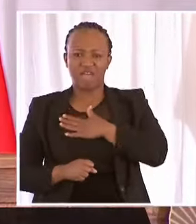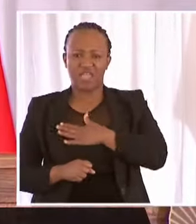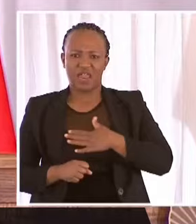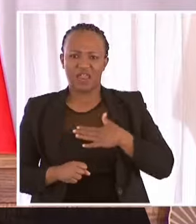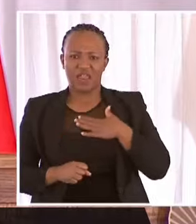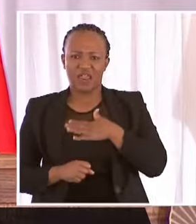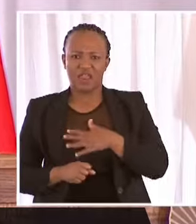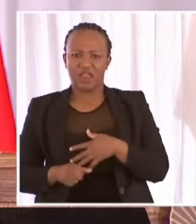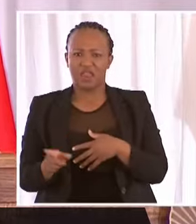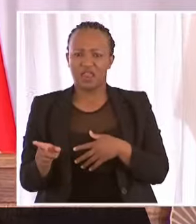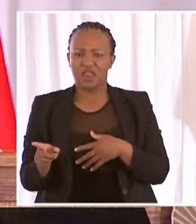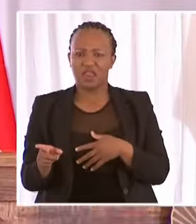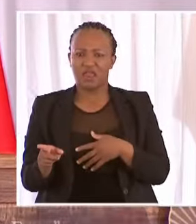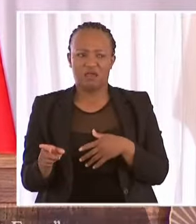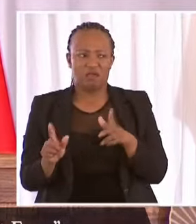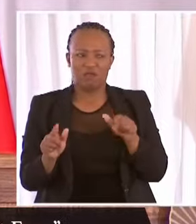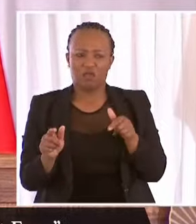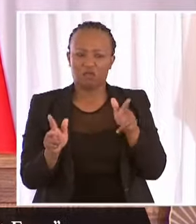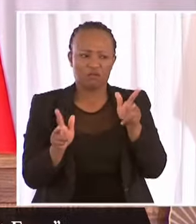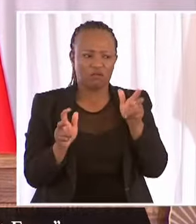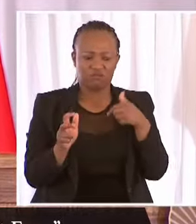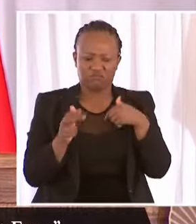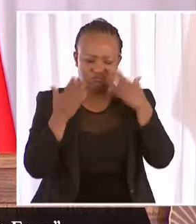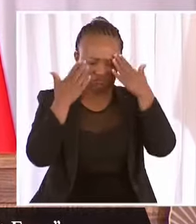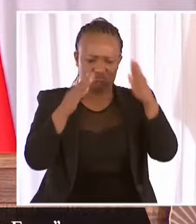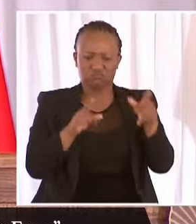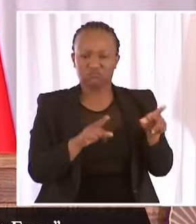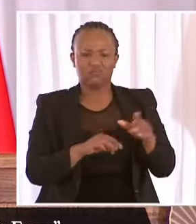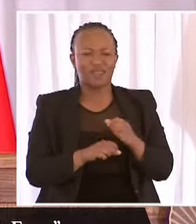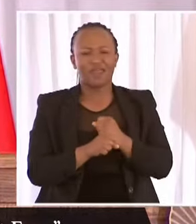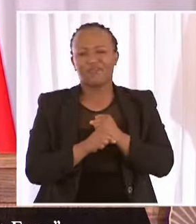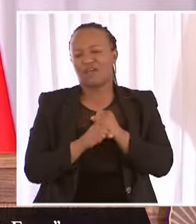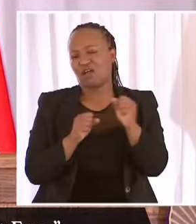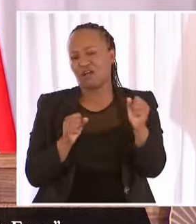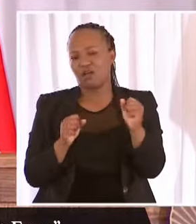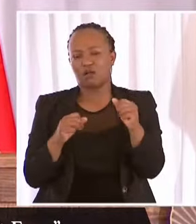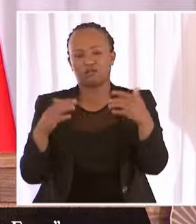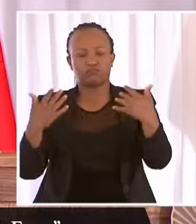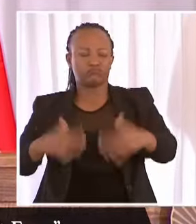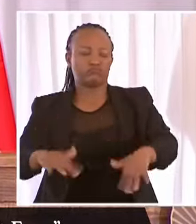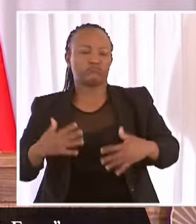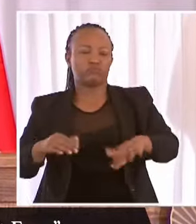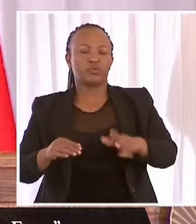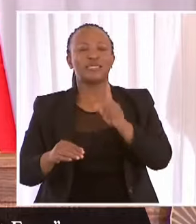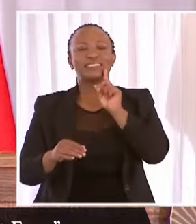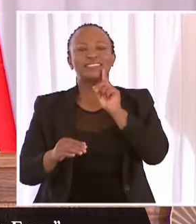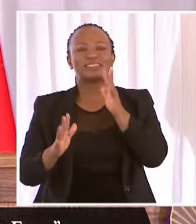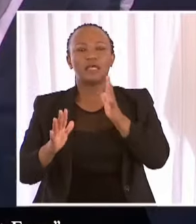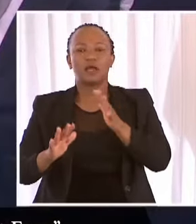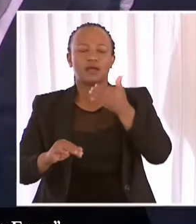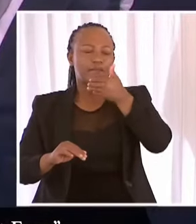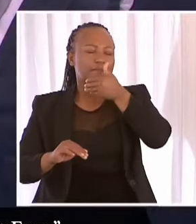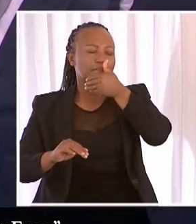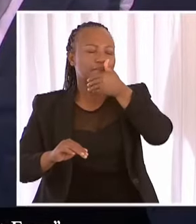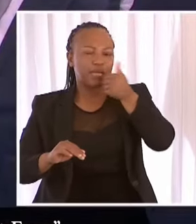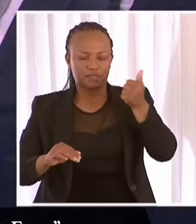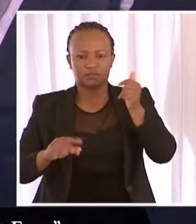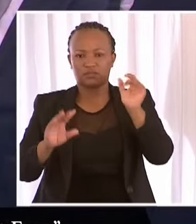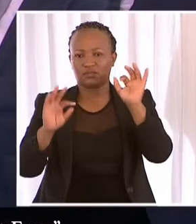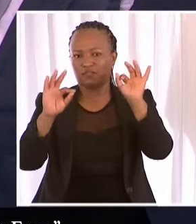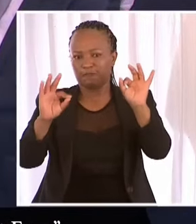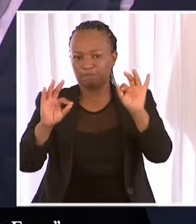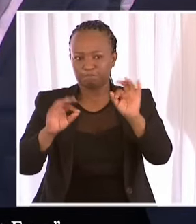he should not listen to me or ignore me, no. He was the best teacher I've ever had. If I turned